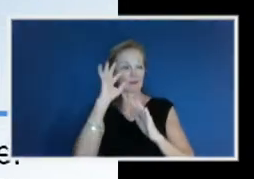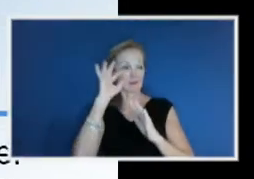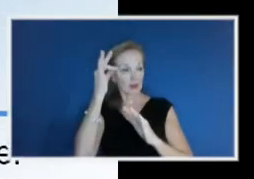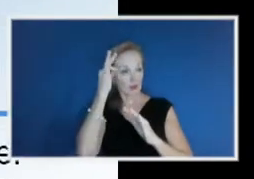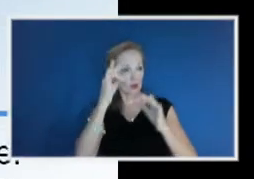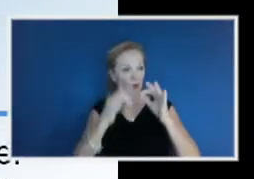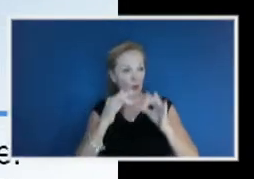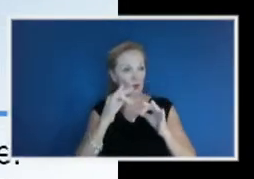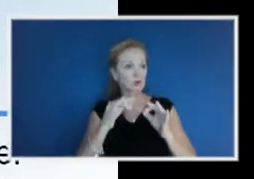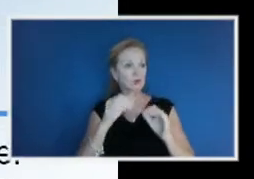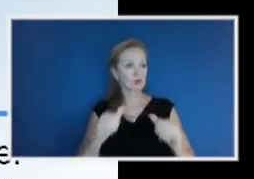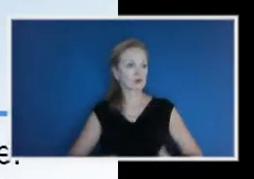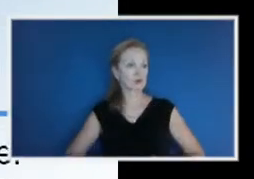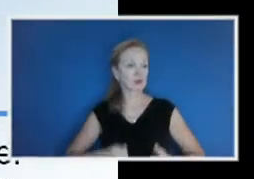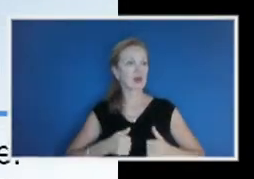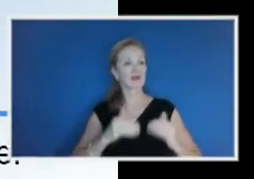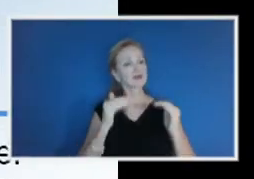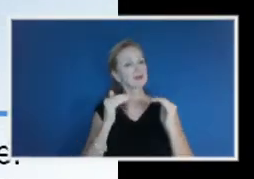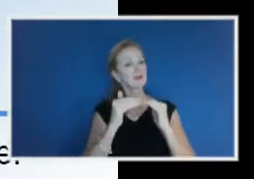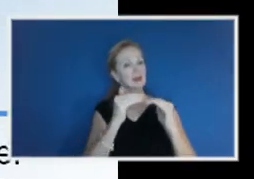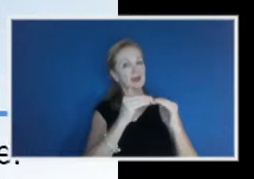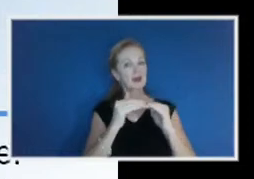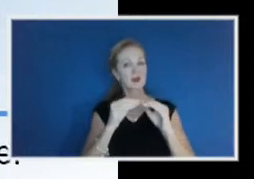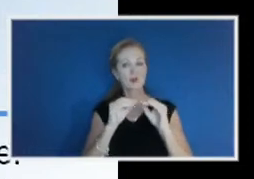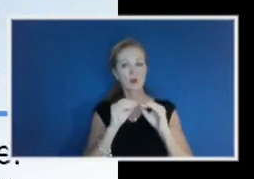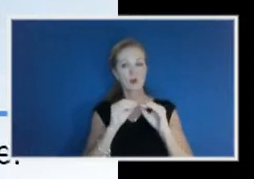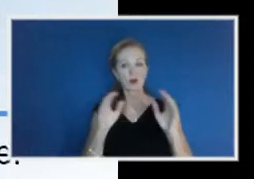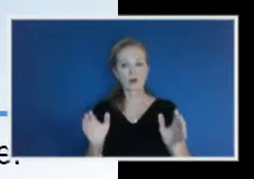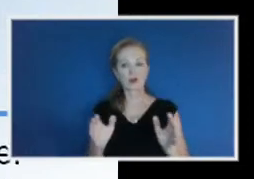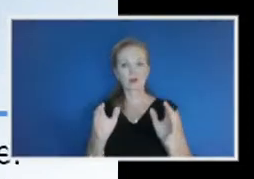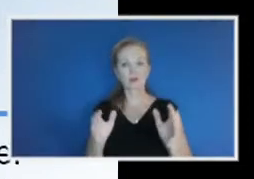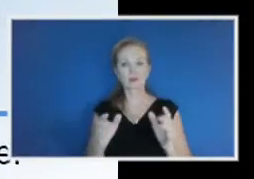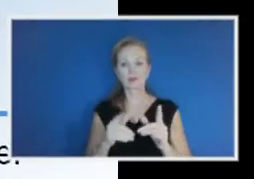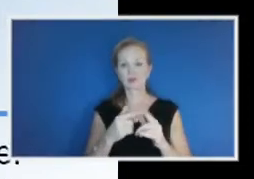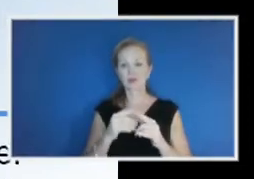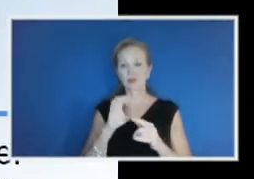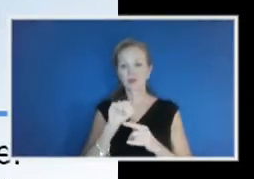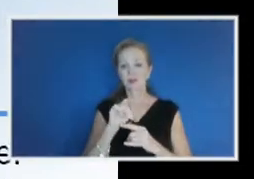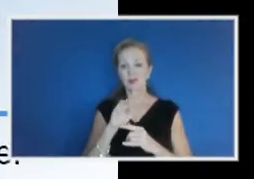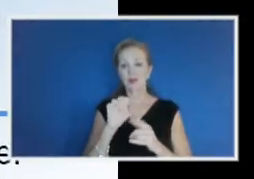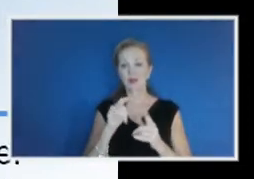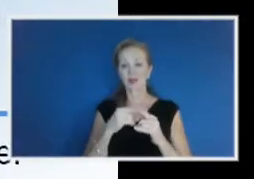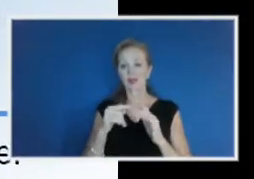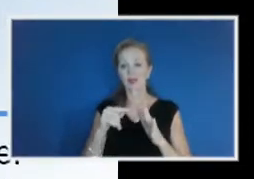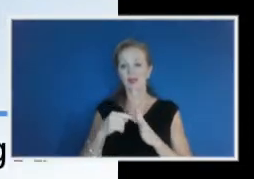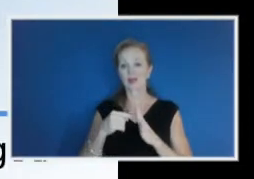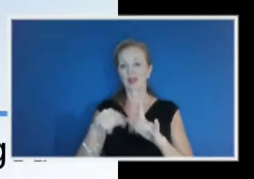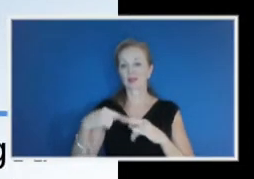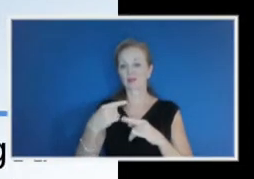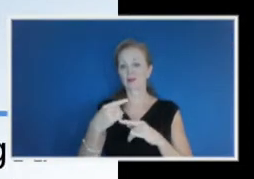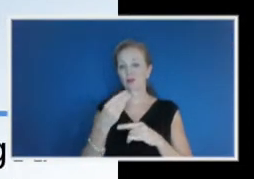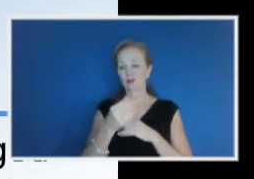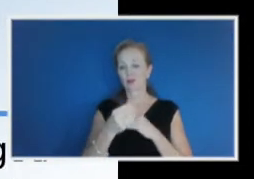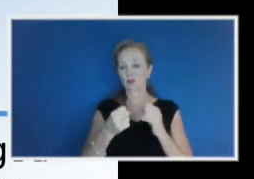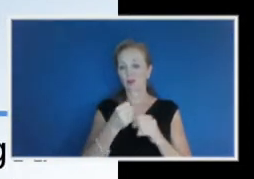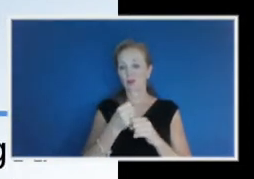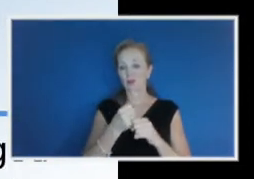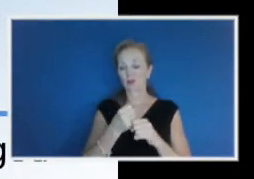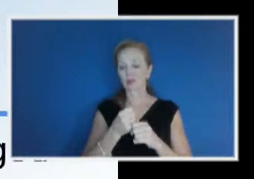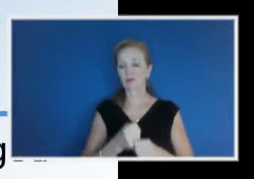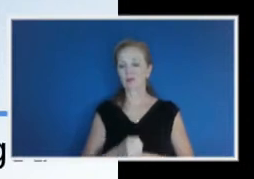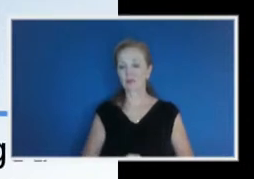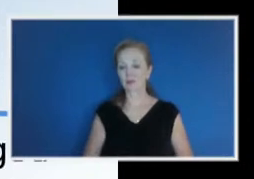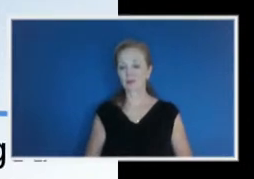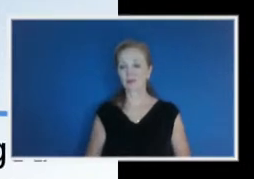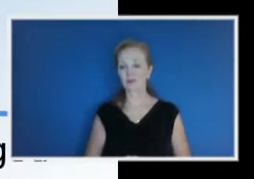fair thing to say that they have become ever more conservative on these issues over the last couple decades. There we go. Okay.